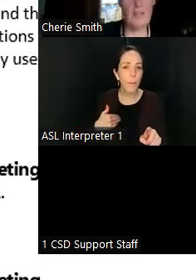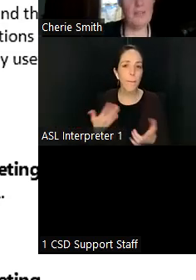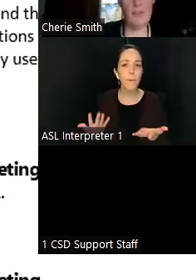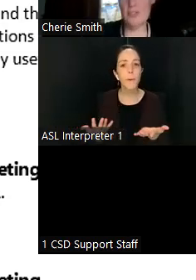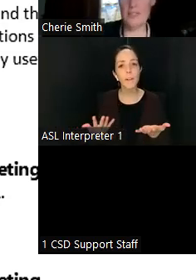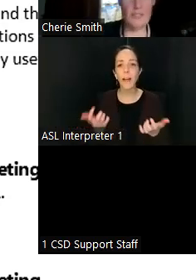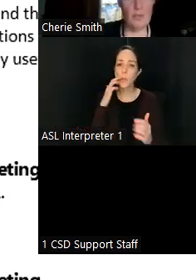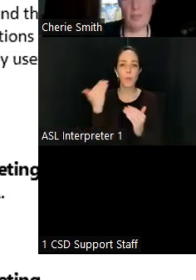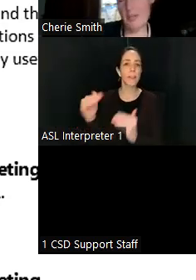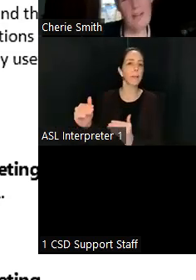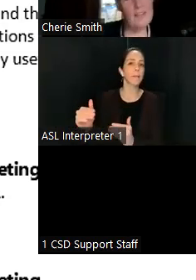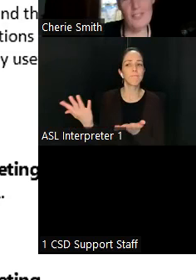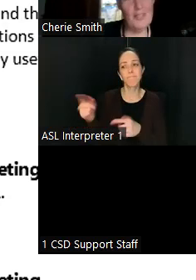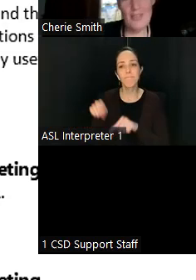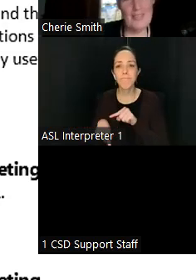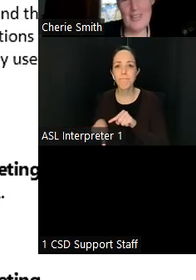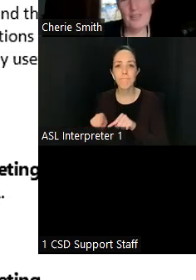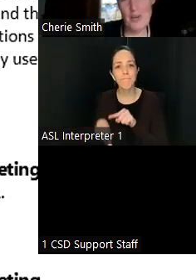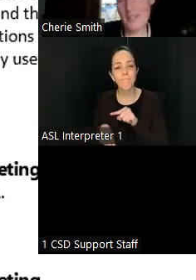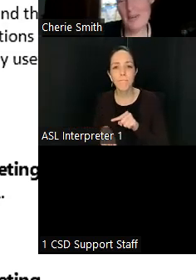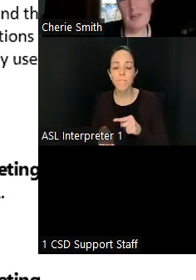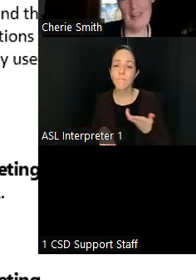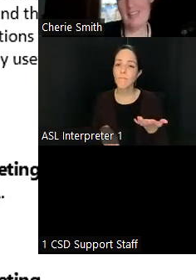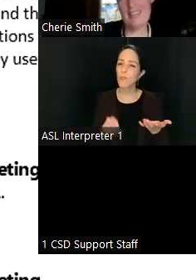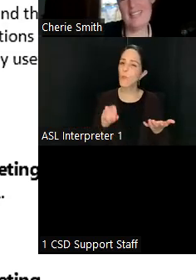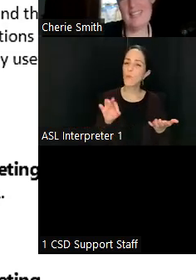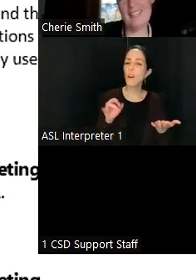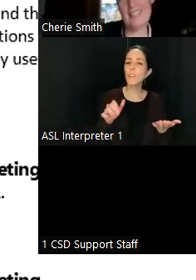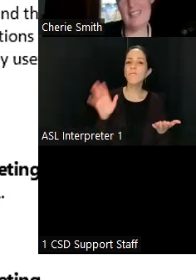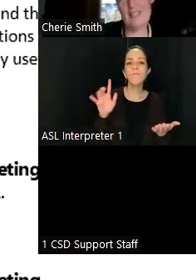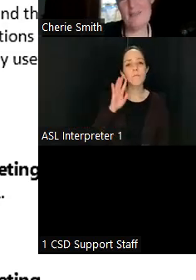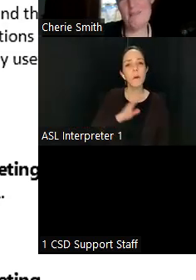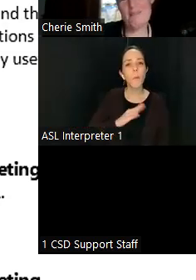what if a lot of alternates were burned out and they didn't want to come back?